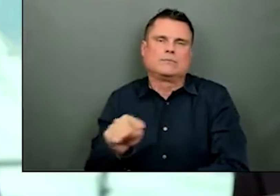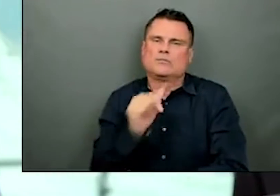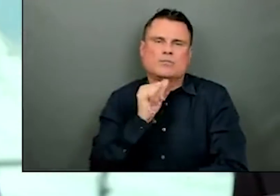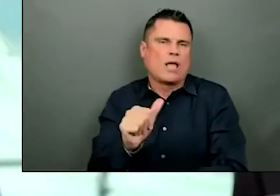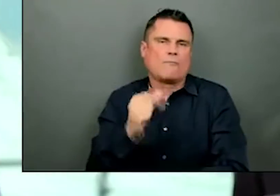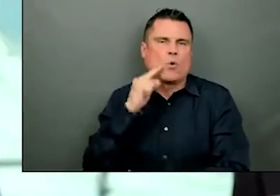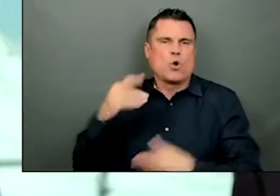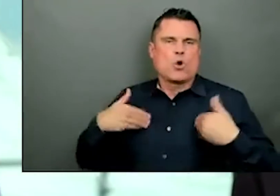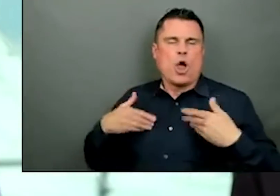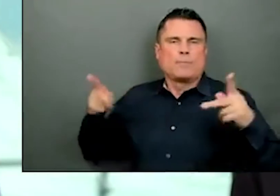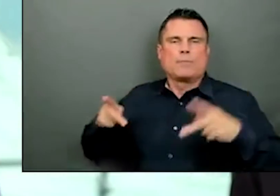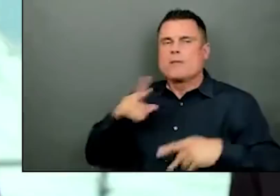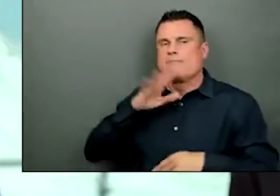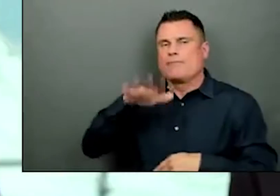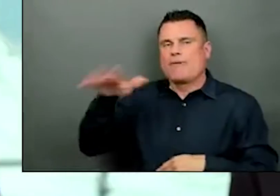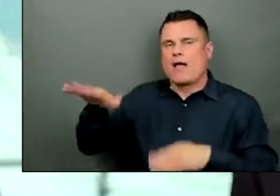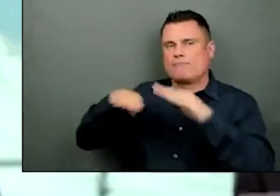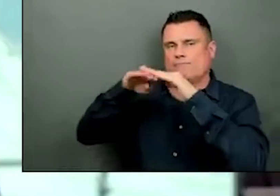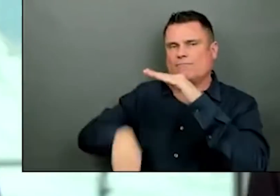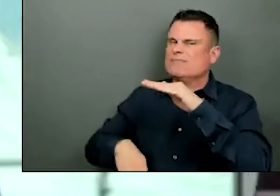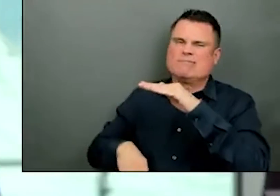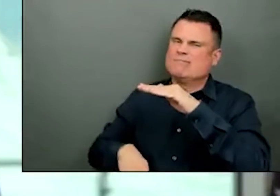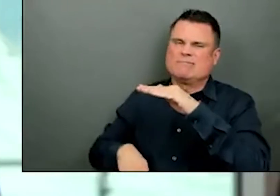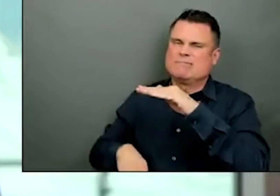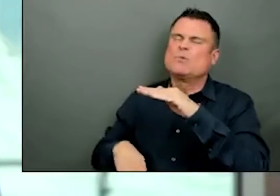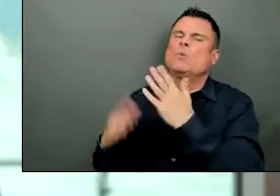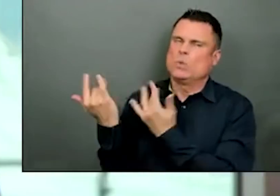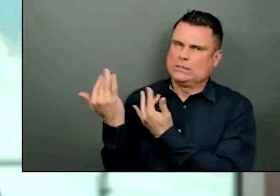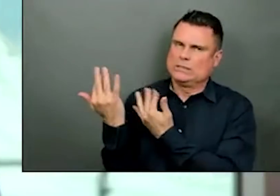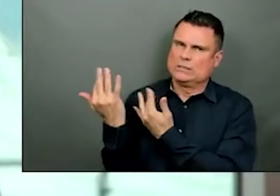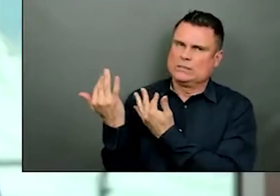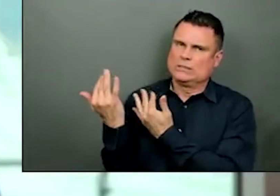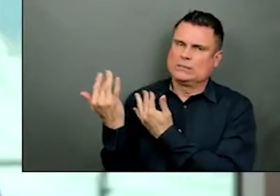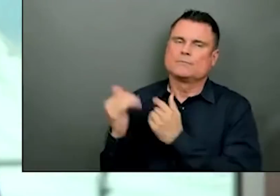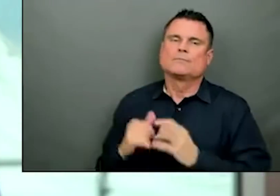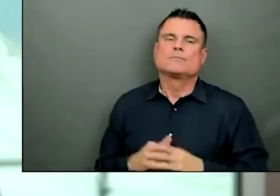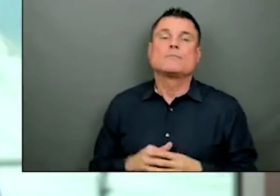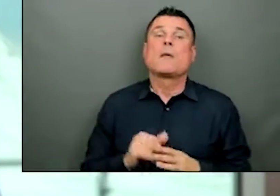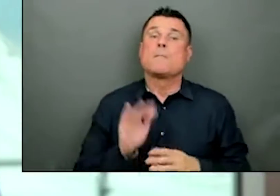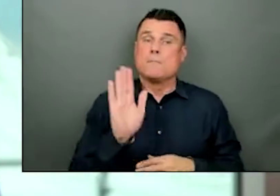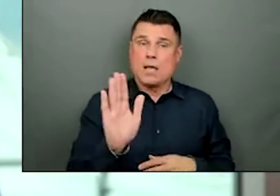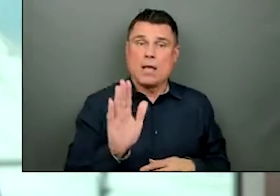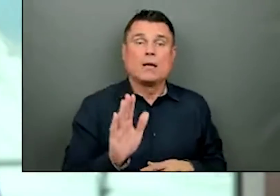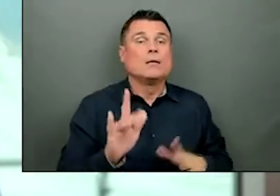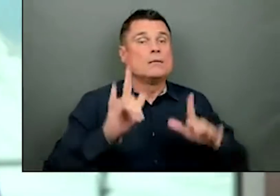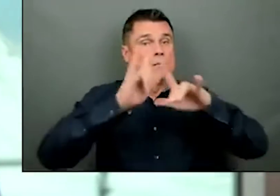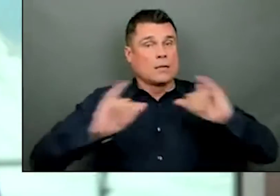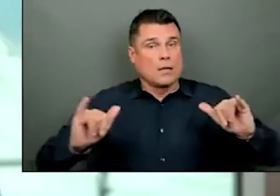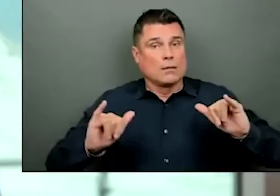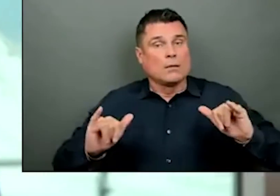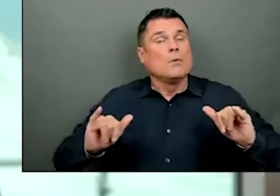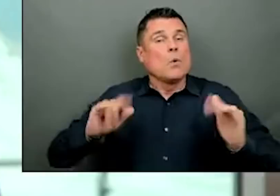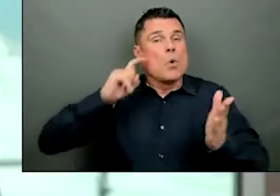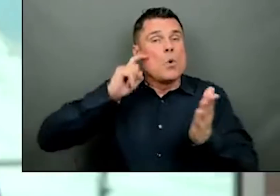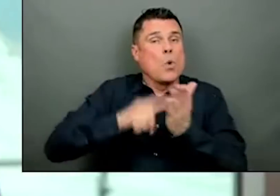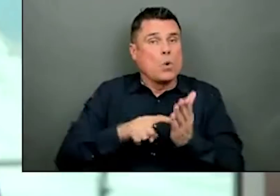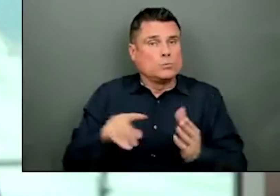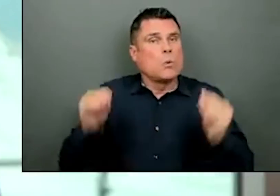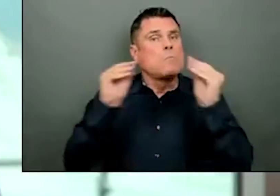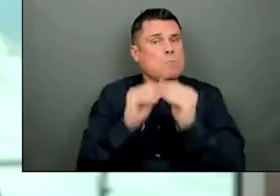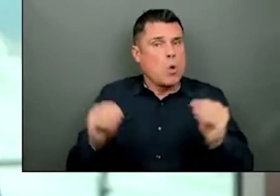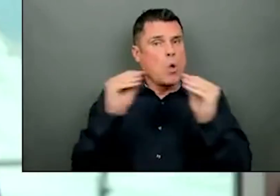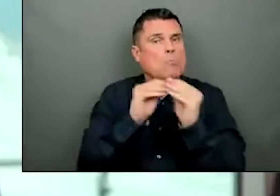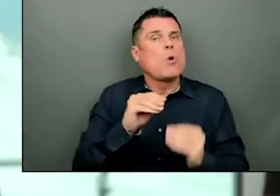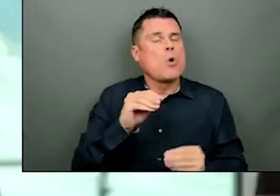around the world, several dozen only, but because it is the risk of a severe illness and death being tied